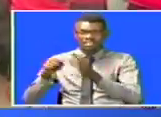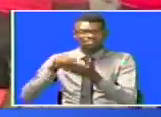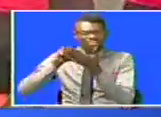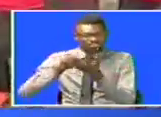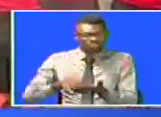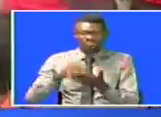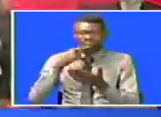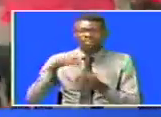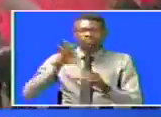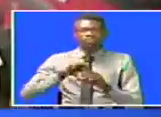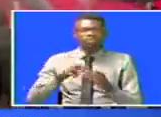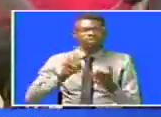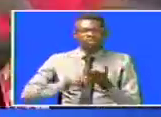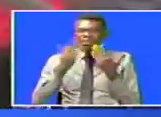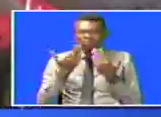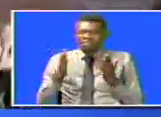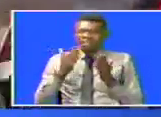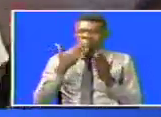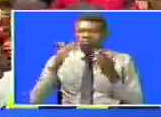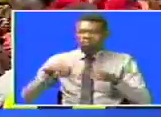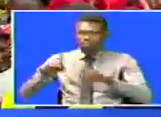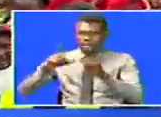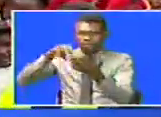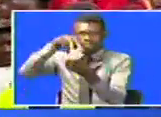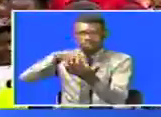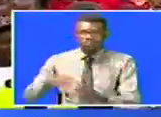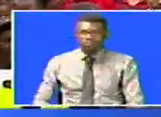registered voter and should be allowed to contest the seat.